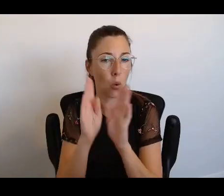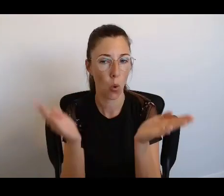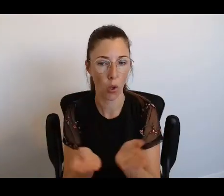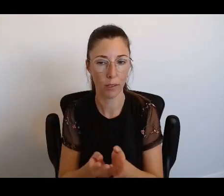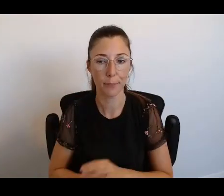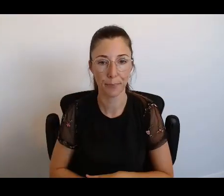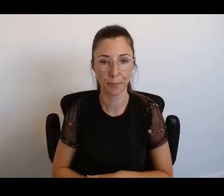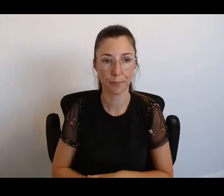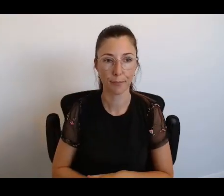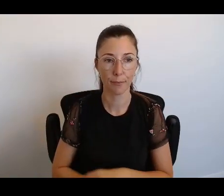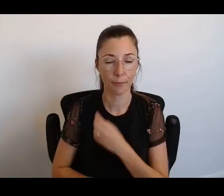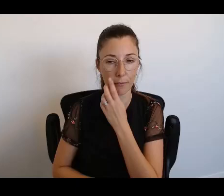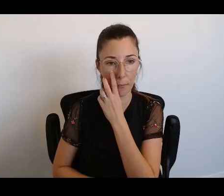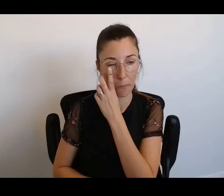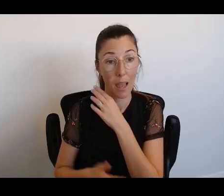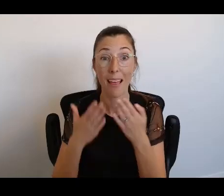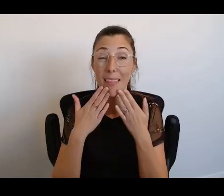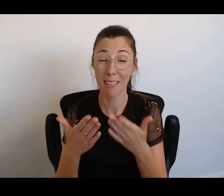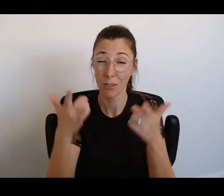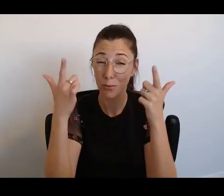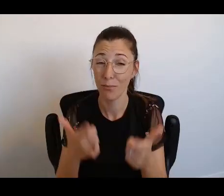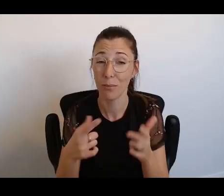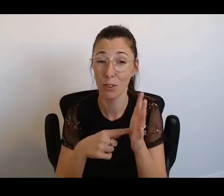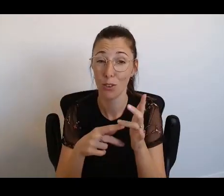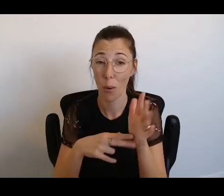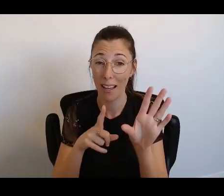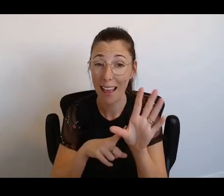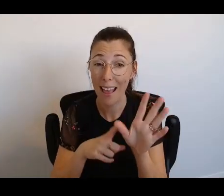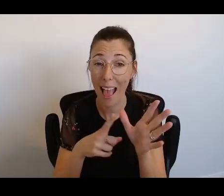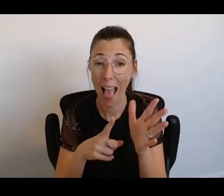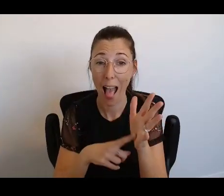Thank you very much, Tony Albert. You've been amazing. Absolute pleasure. Thank you.